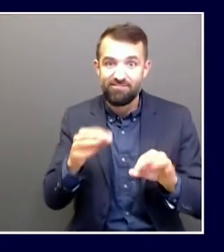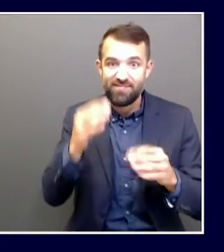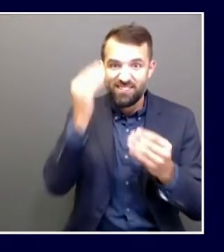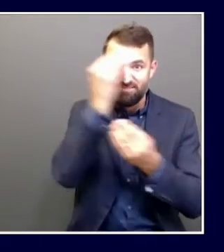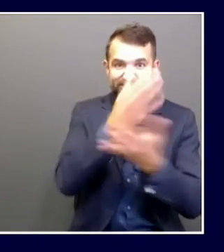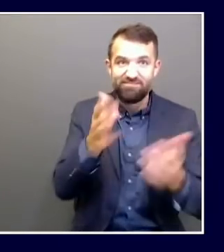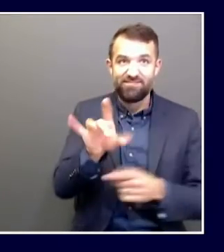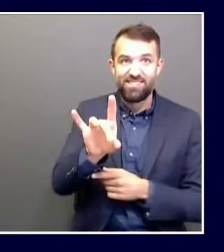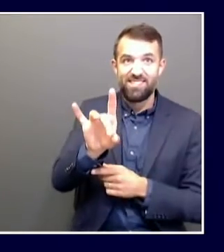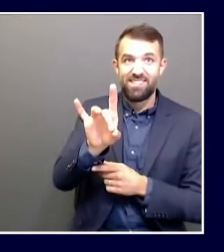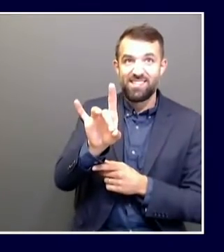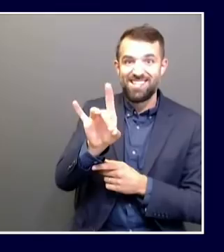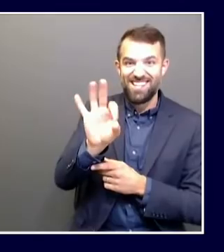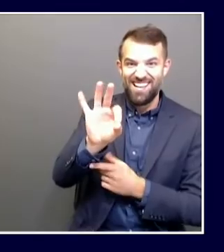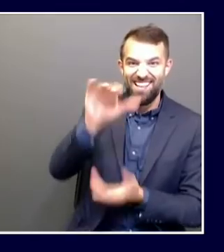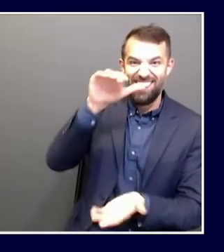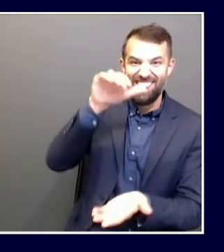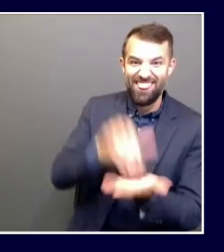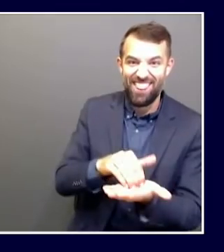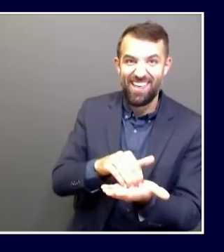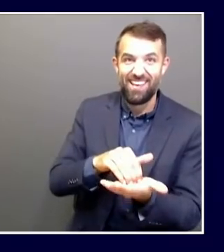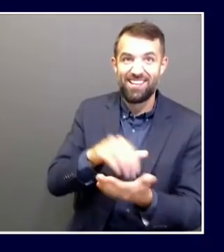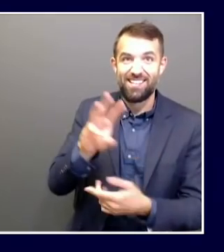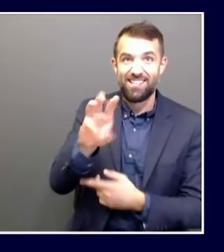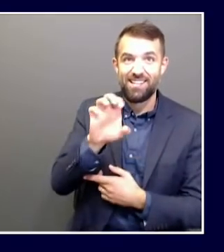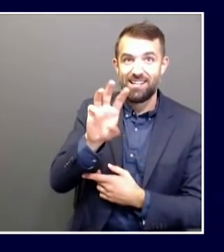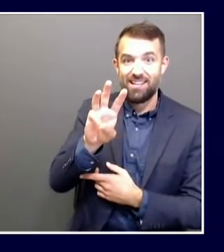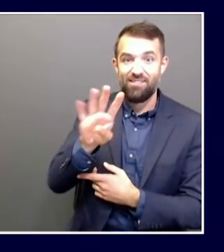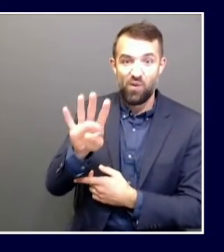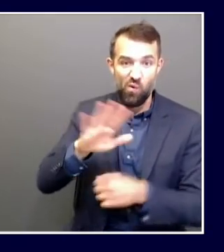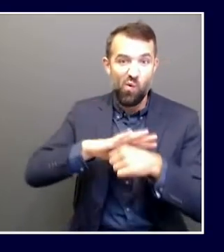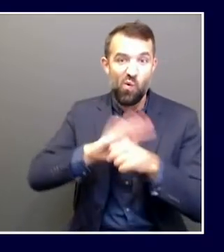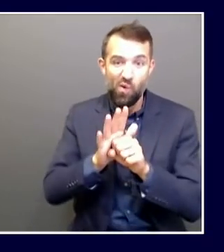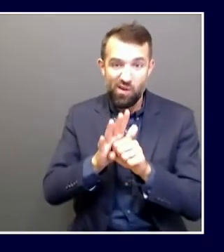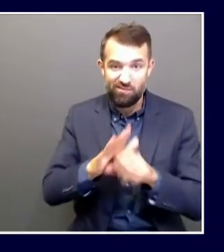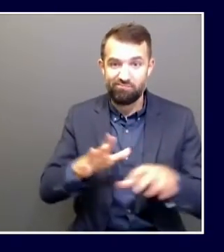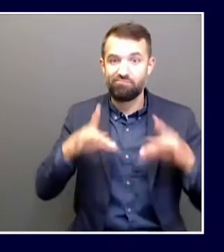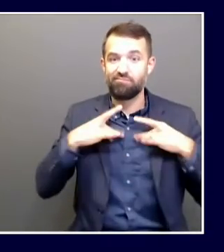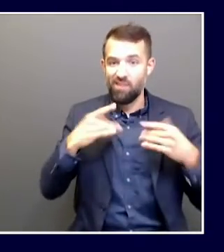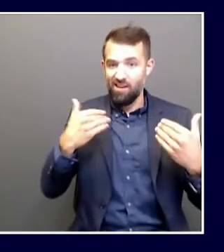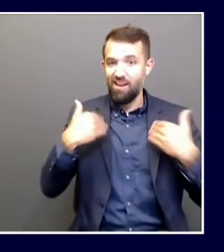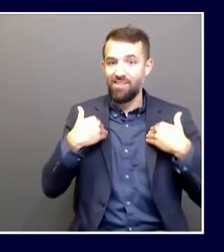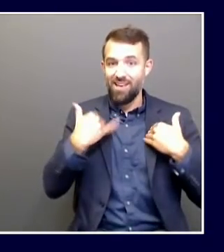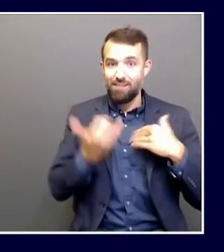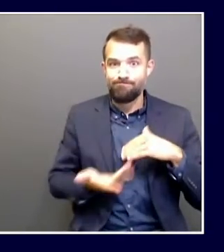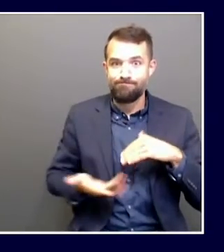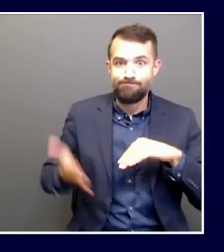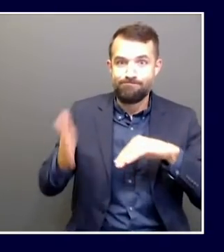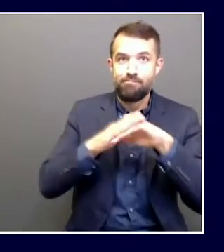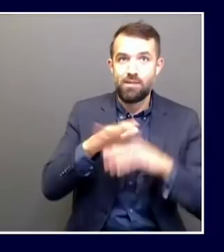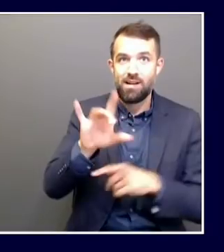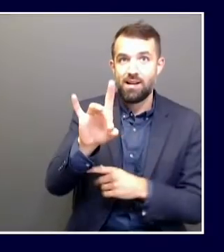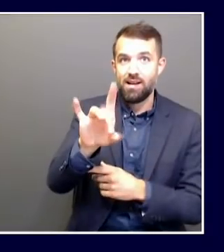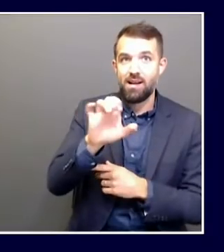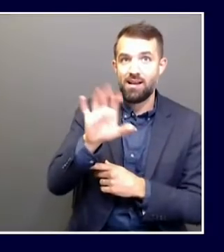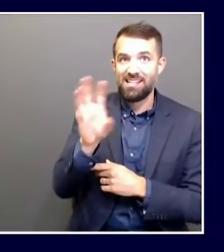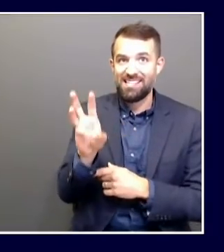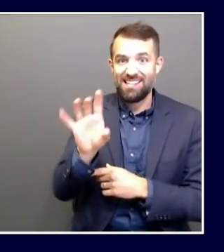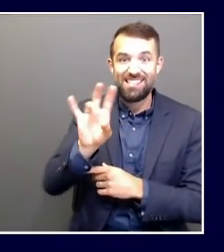89,064 cases of COVID-19, representing an increase of 867 cases since